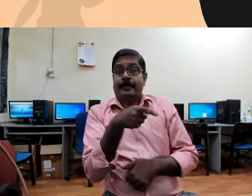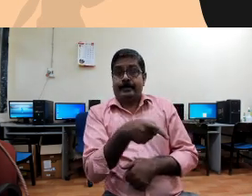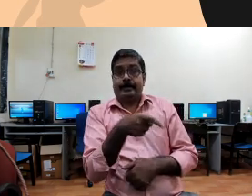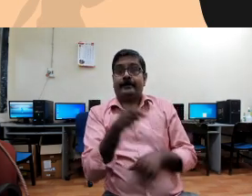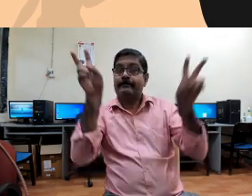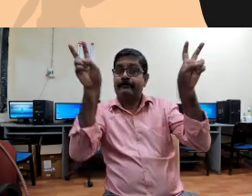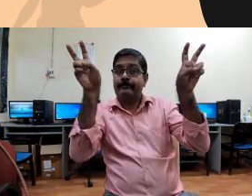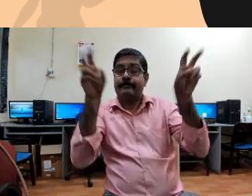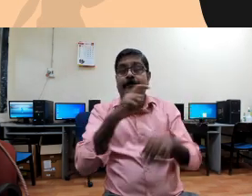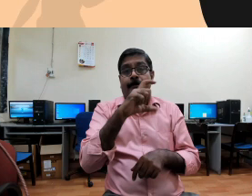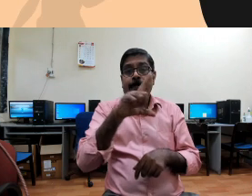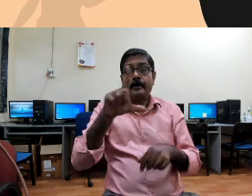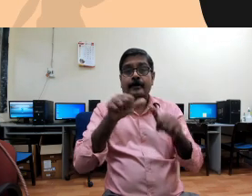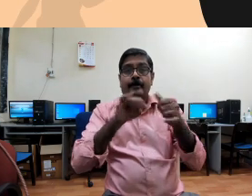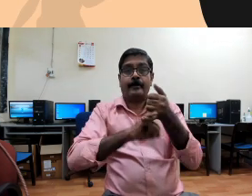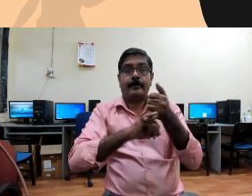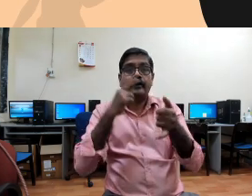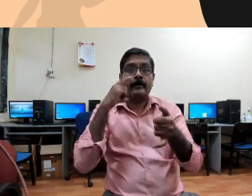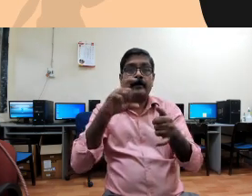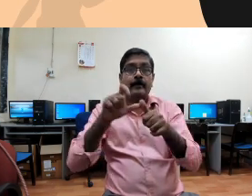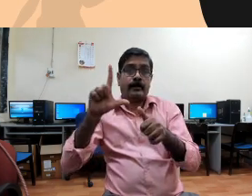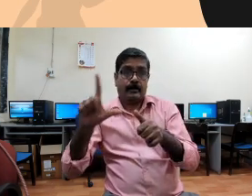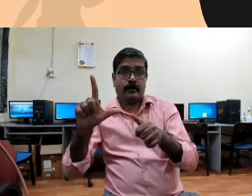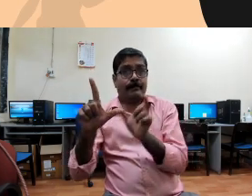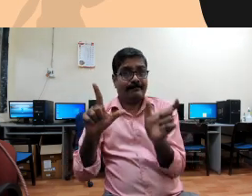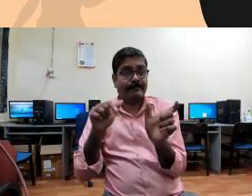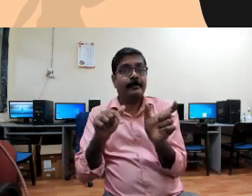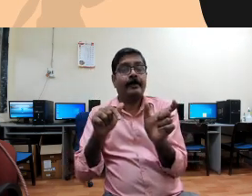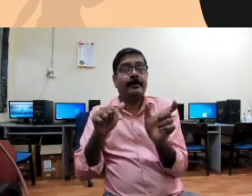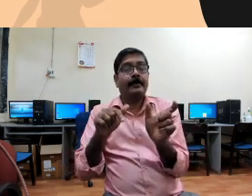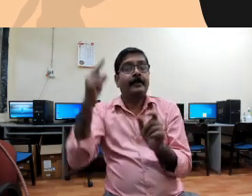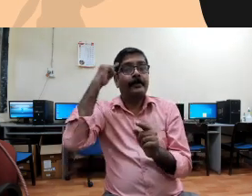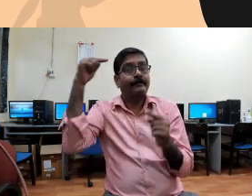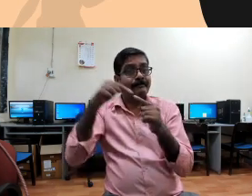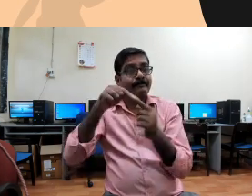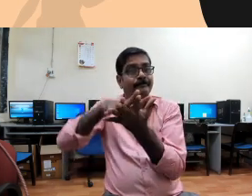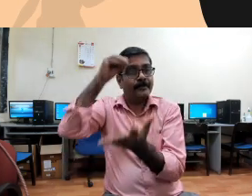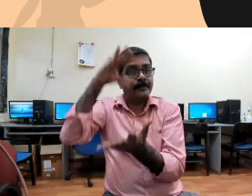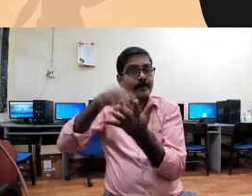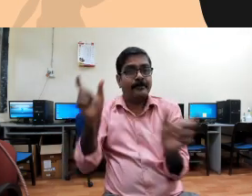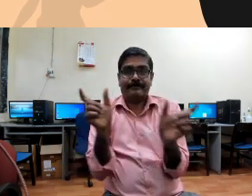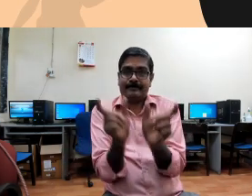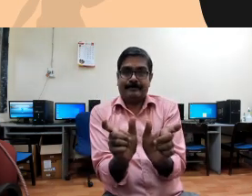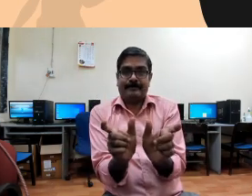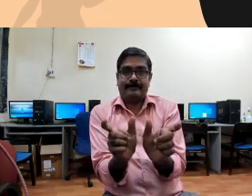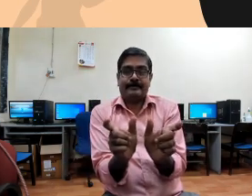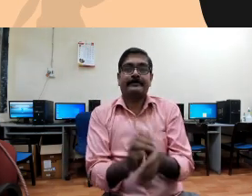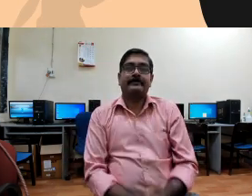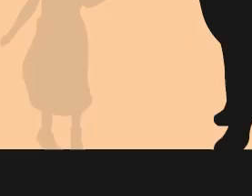is classical conditioning. Let's look into the Pavlov's experiment for the sake.